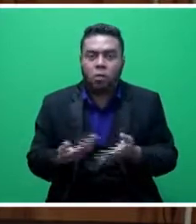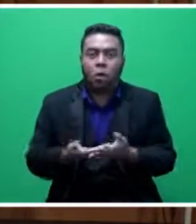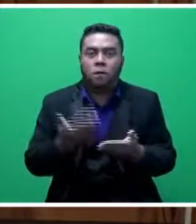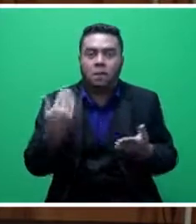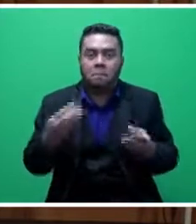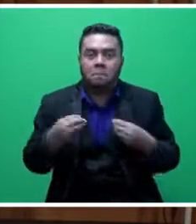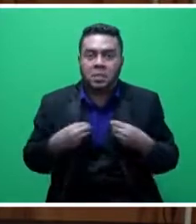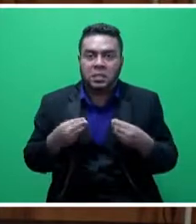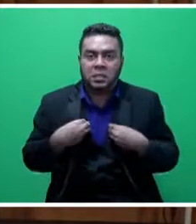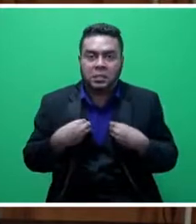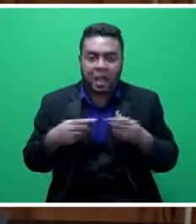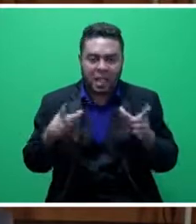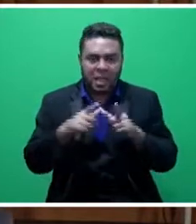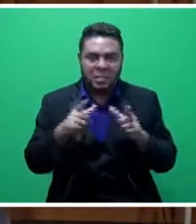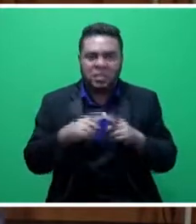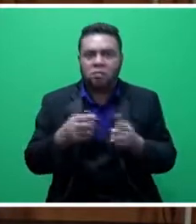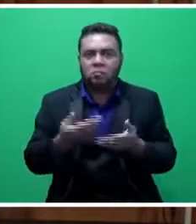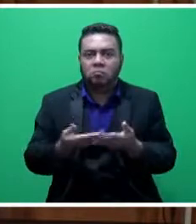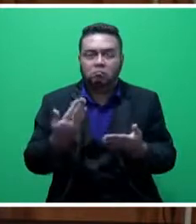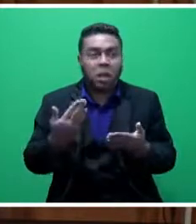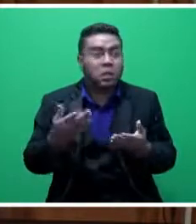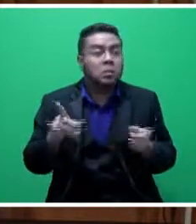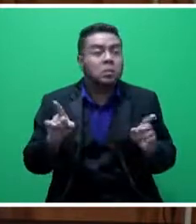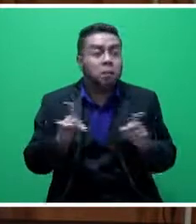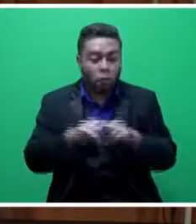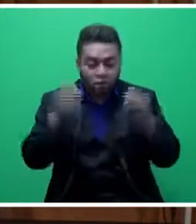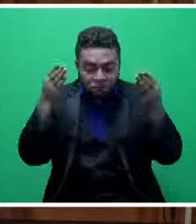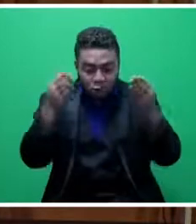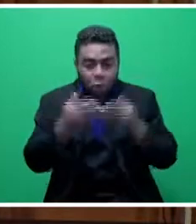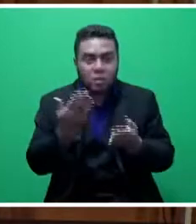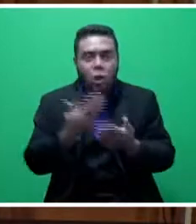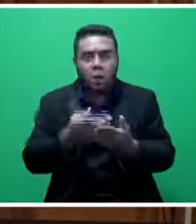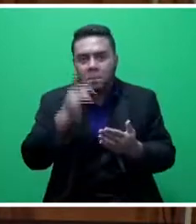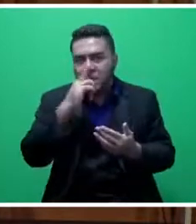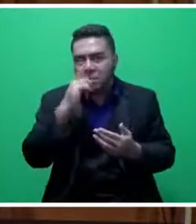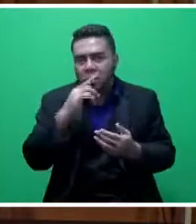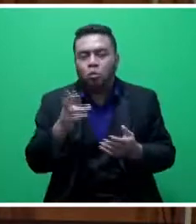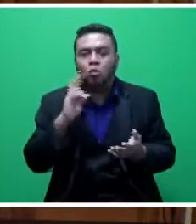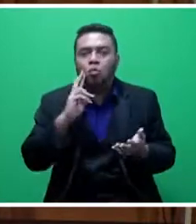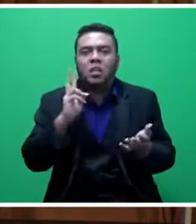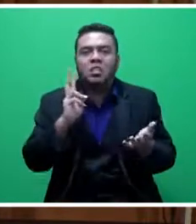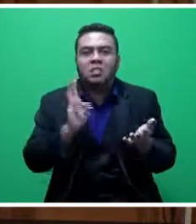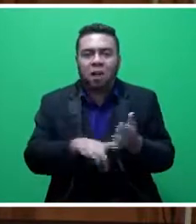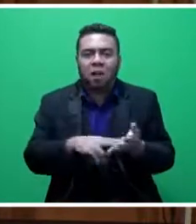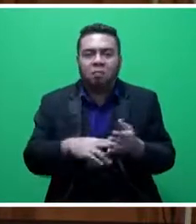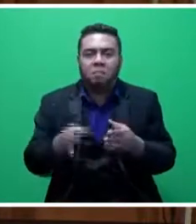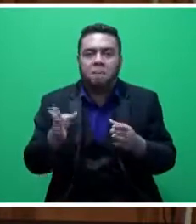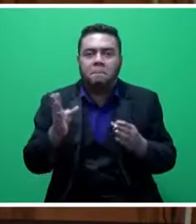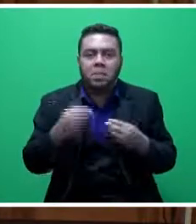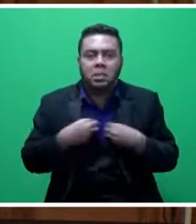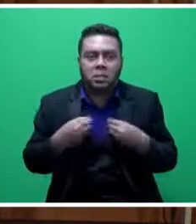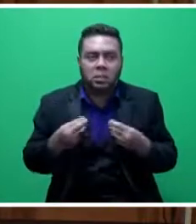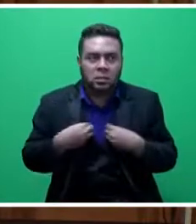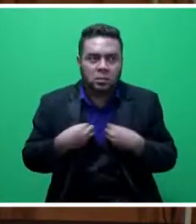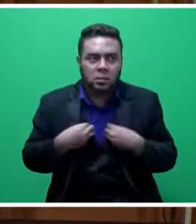business licensing requirement. However, the focus will be on people to register their business. So even if I